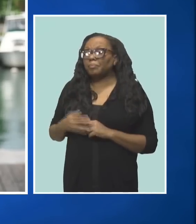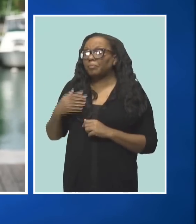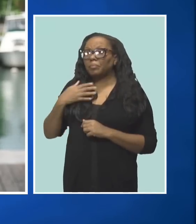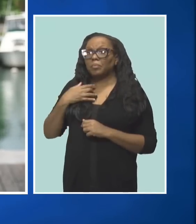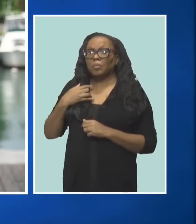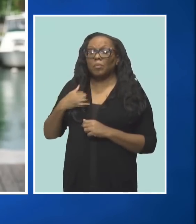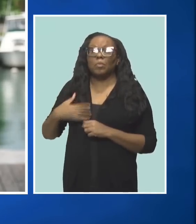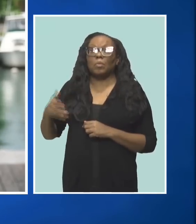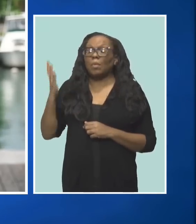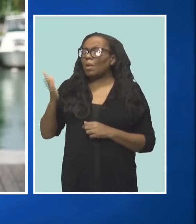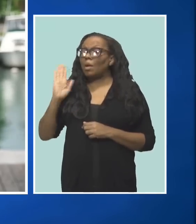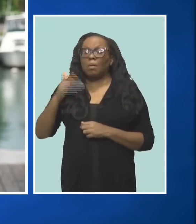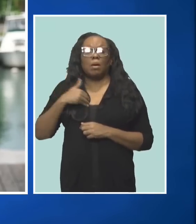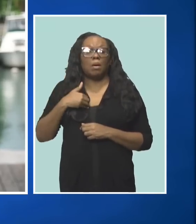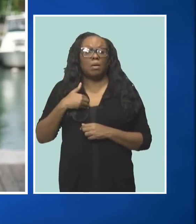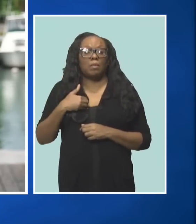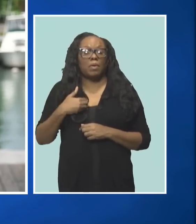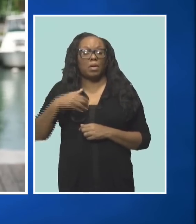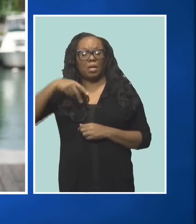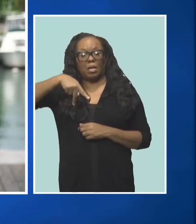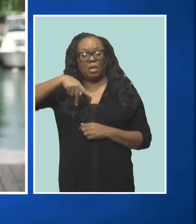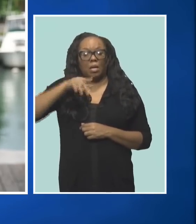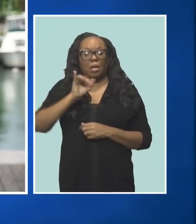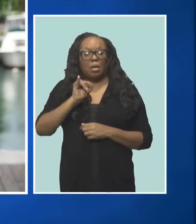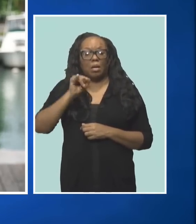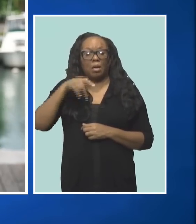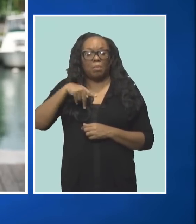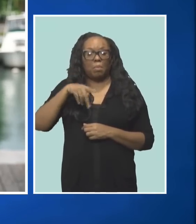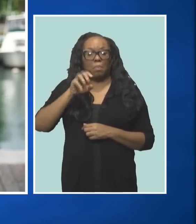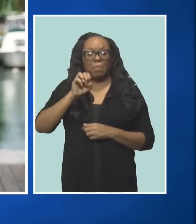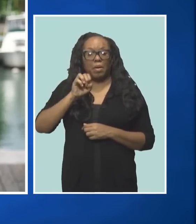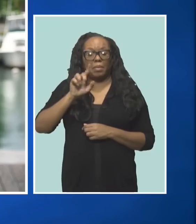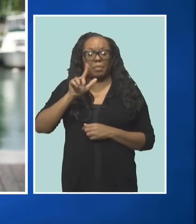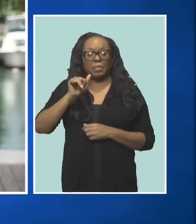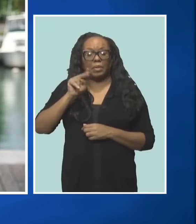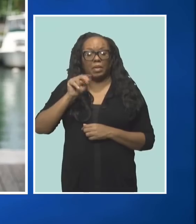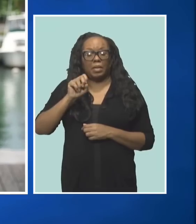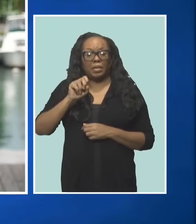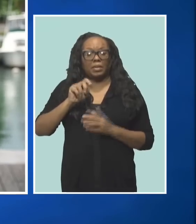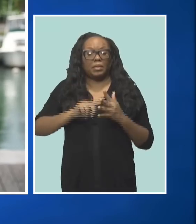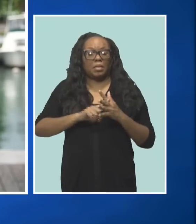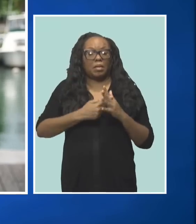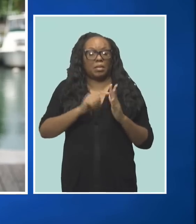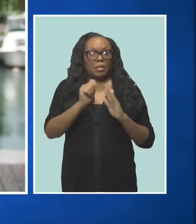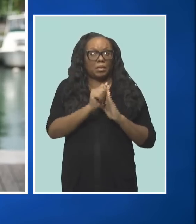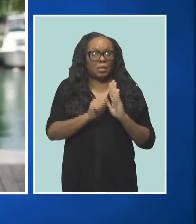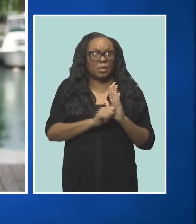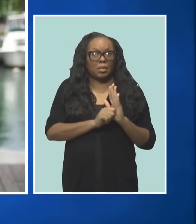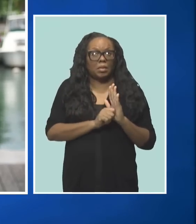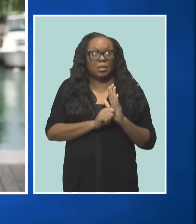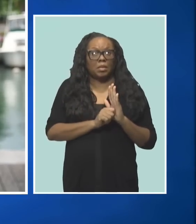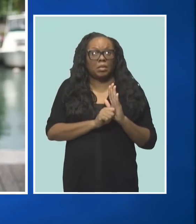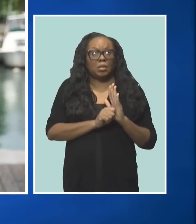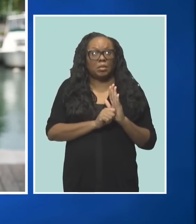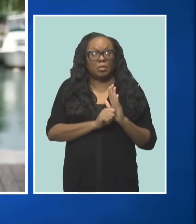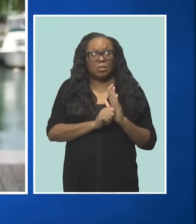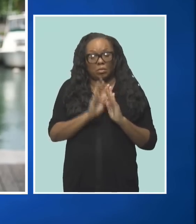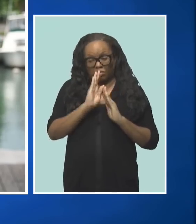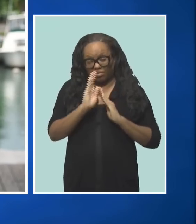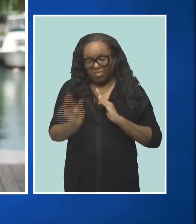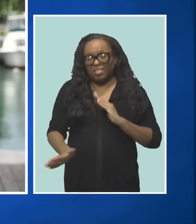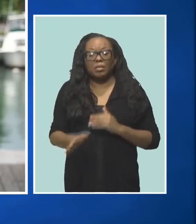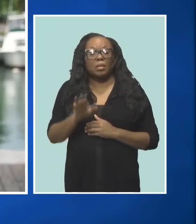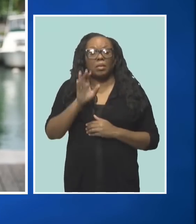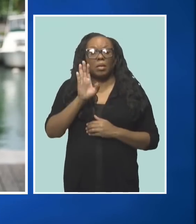from the Bridgetown Sewage Treatment Plant up through Bridgetown and up to the Bell Plantation, Neils